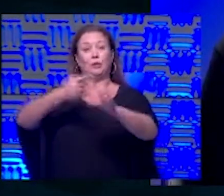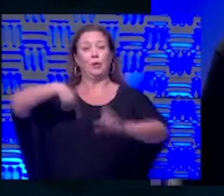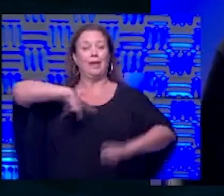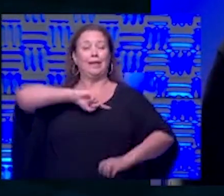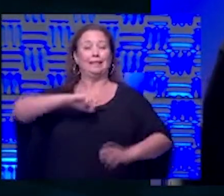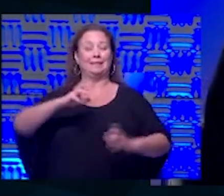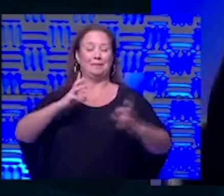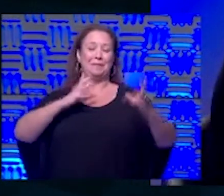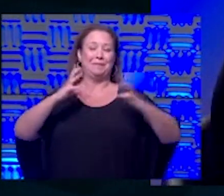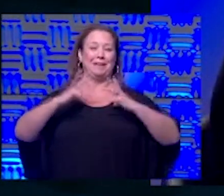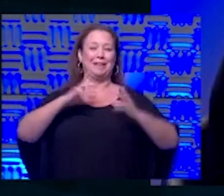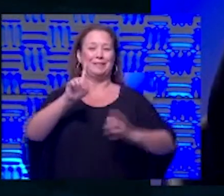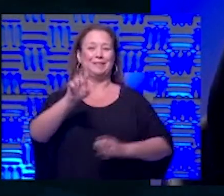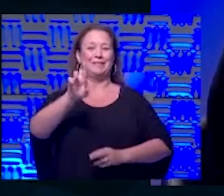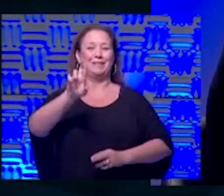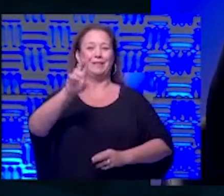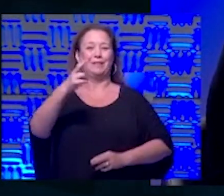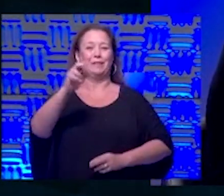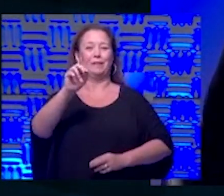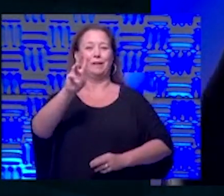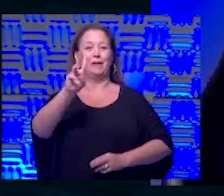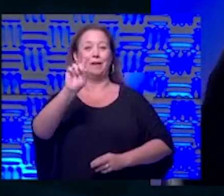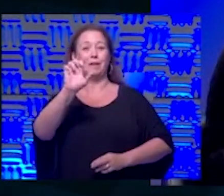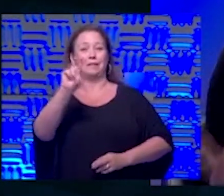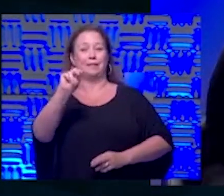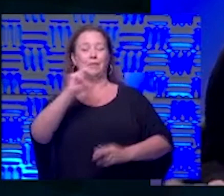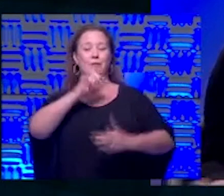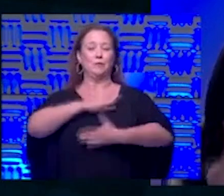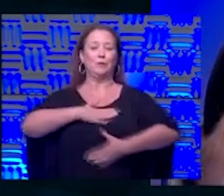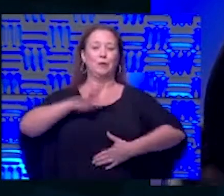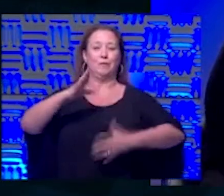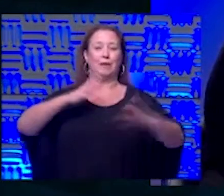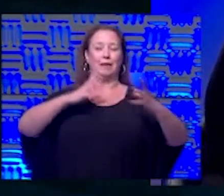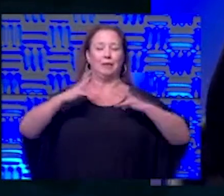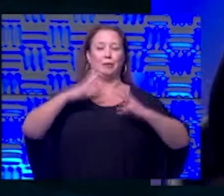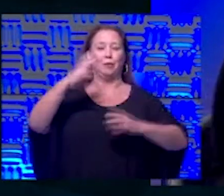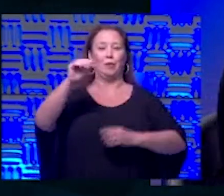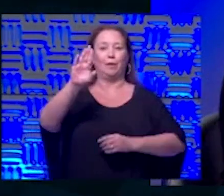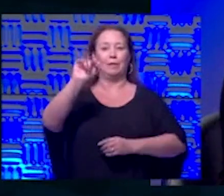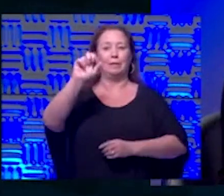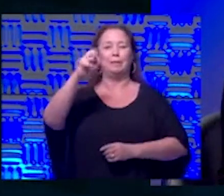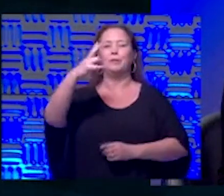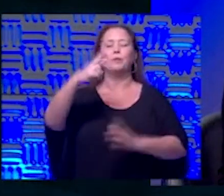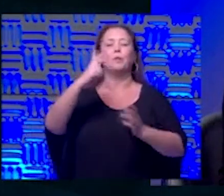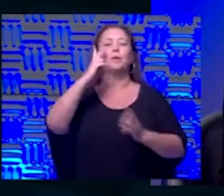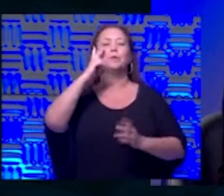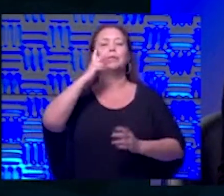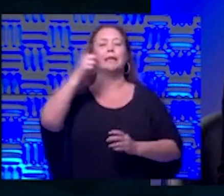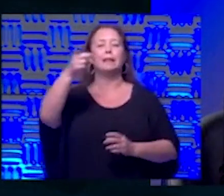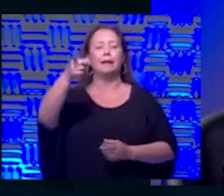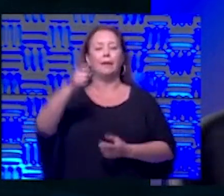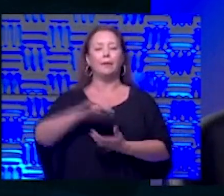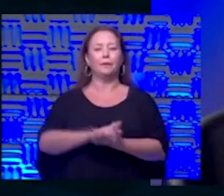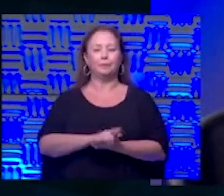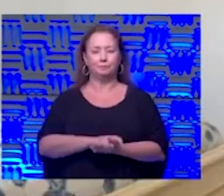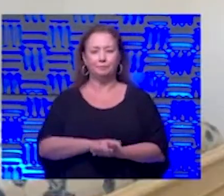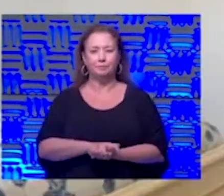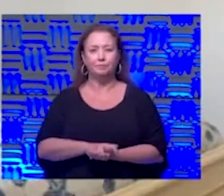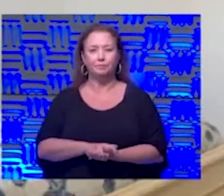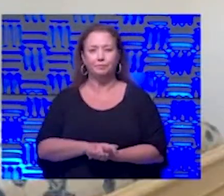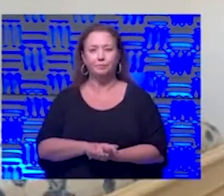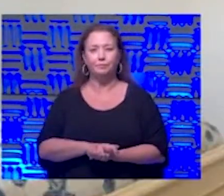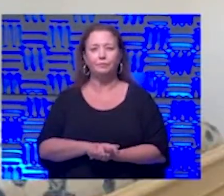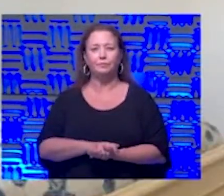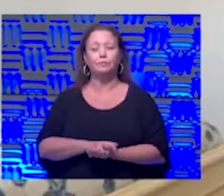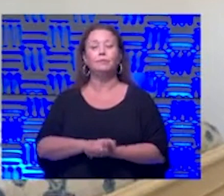his vacation in Florida. You've had a day or so to actually enjoy your vacation, get out to the beach. What are you seeing? Yeah, so